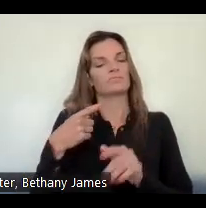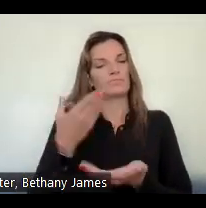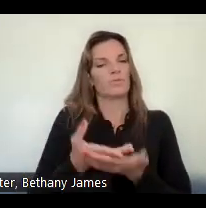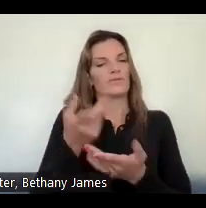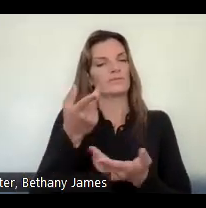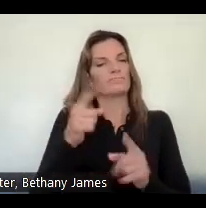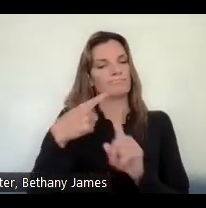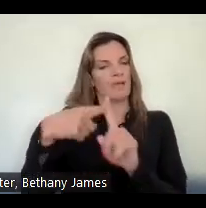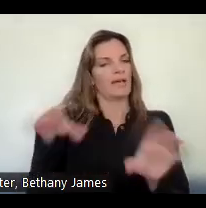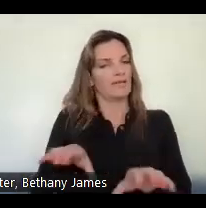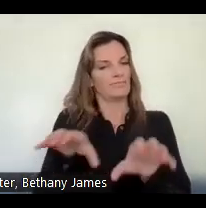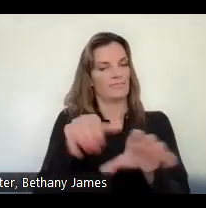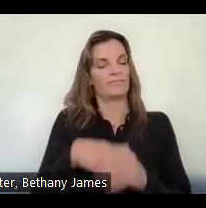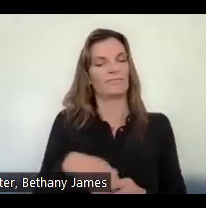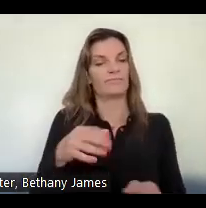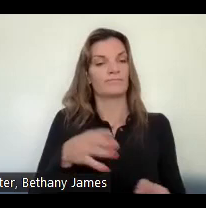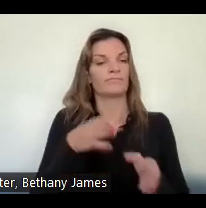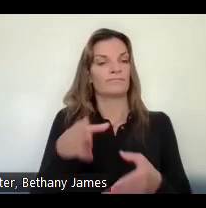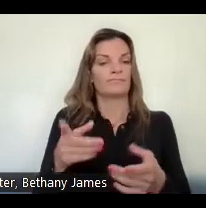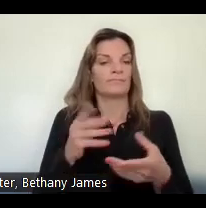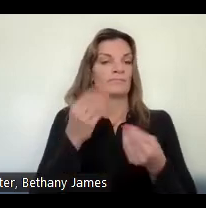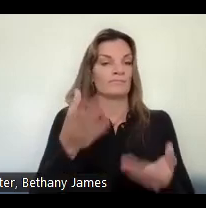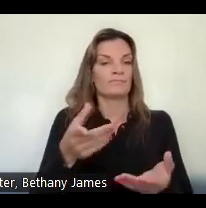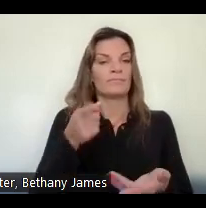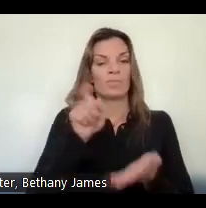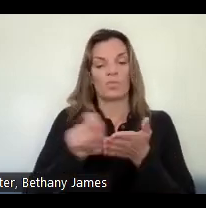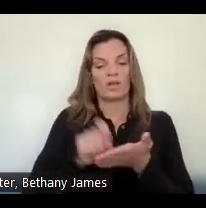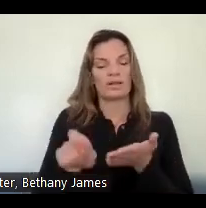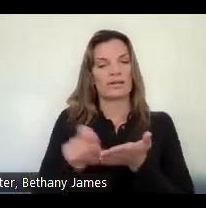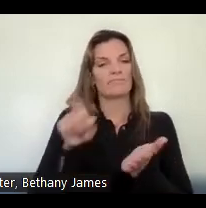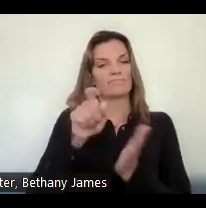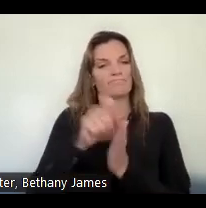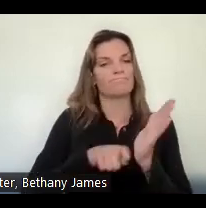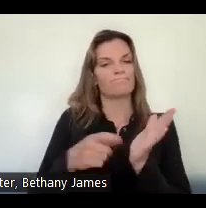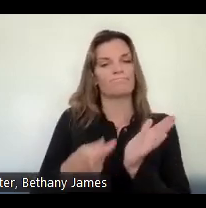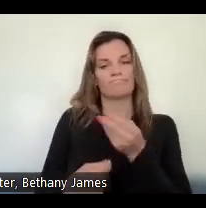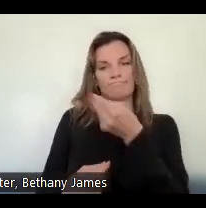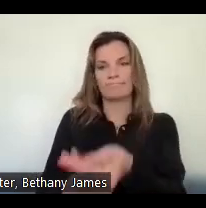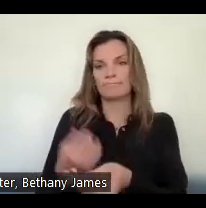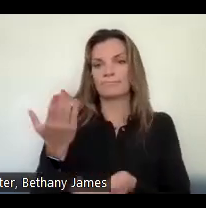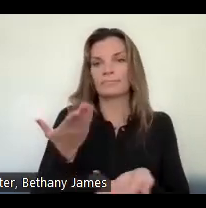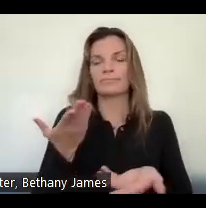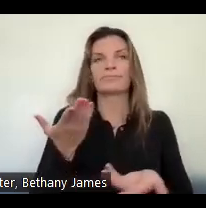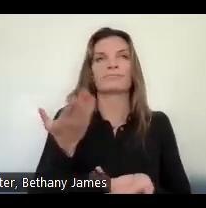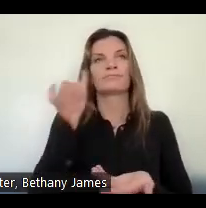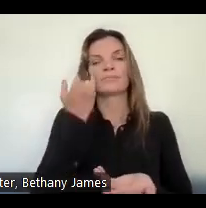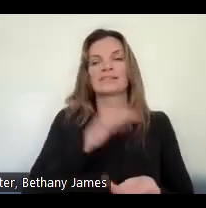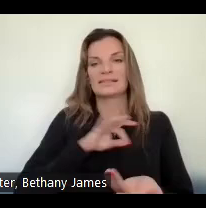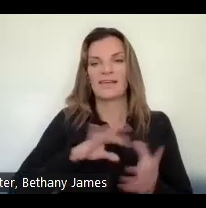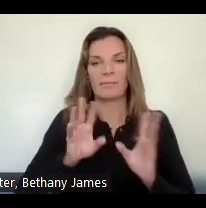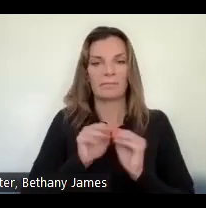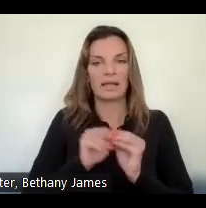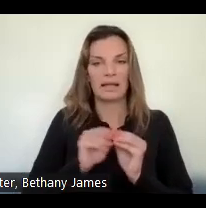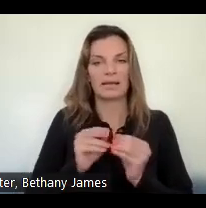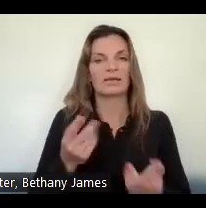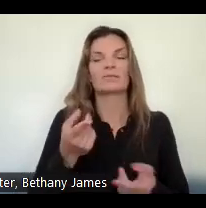individuals may also benefit from being provided with a written handout. So for example, there's a staff meeting coming up, their supervisor could give